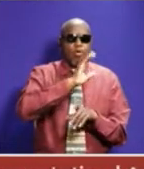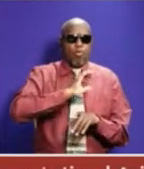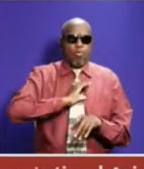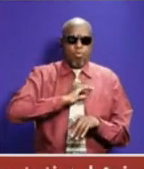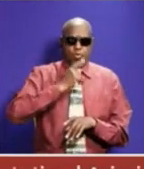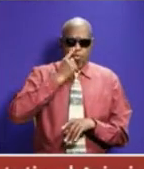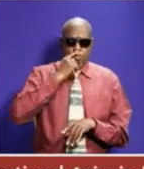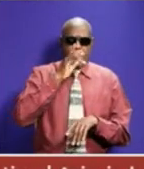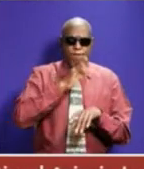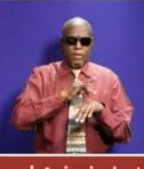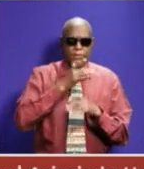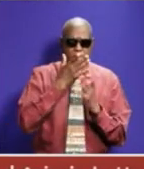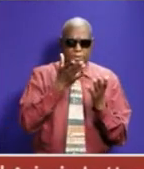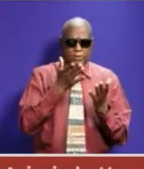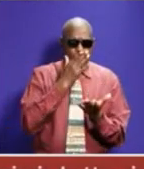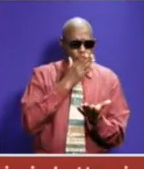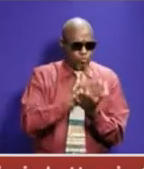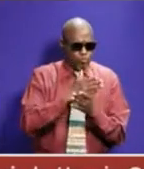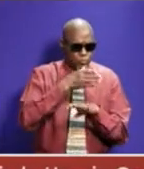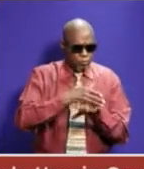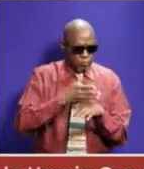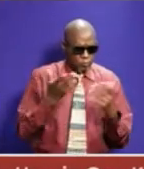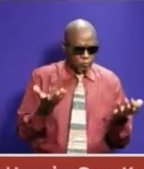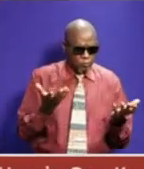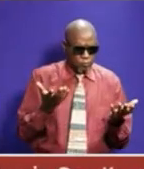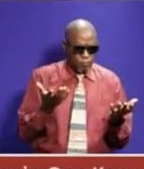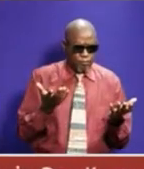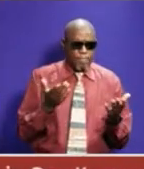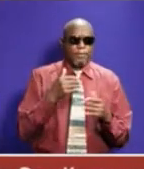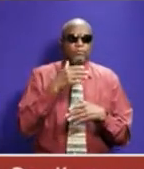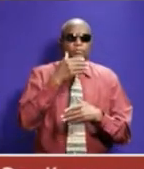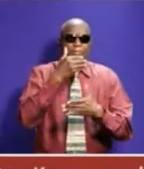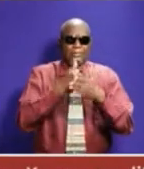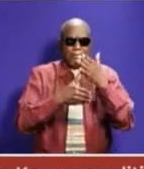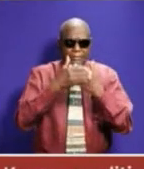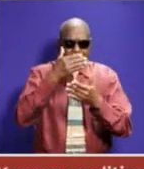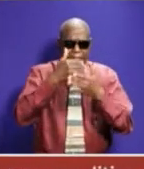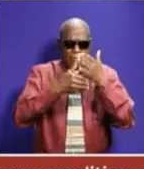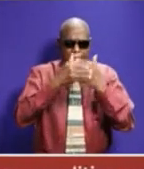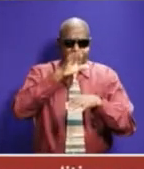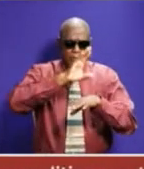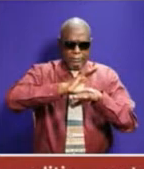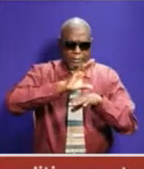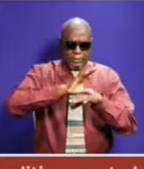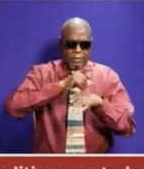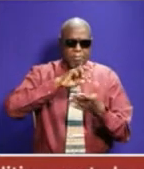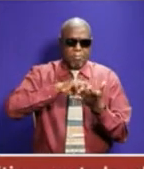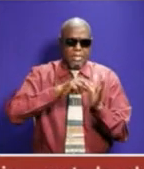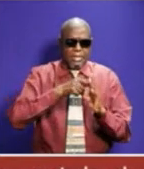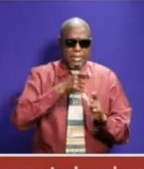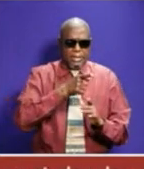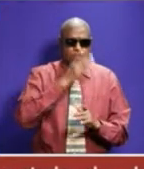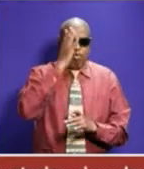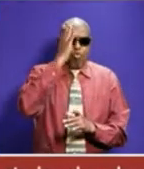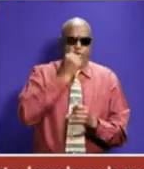affected. True or false? Jenge kanisa. Kwa sababu kujenga kanisa ndio mapenzi ya